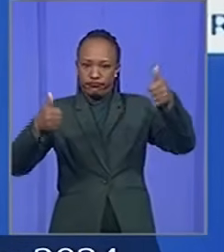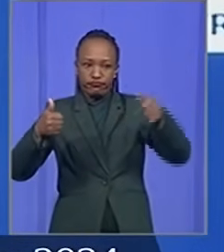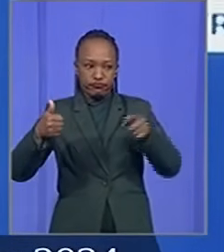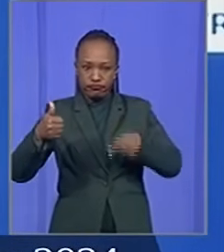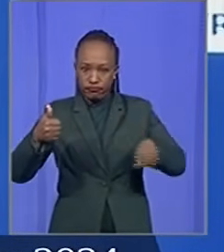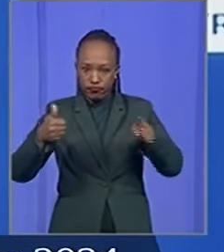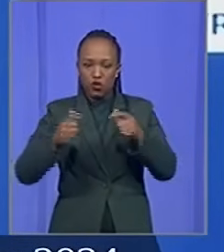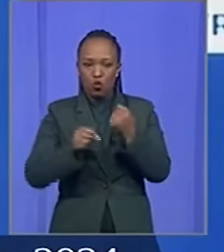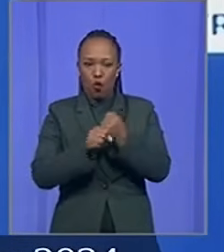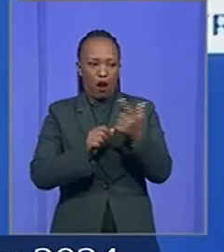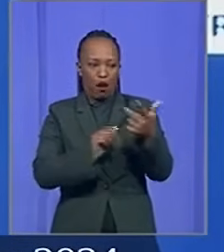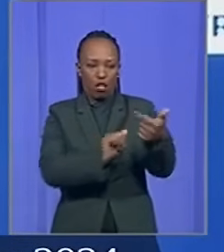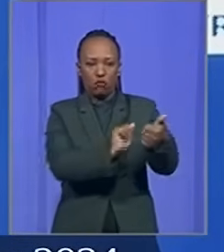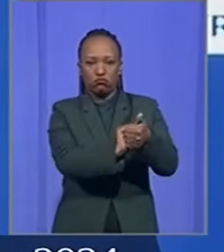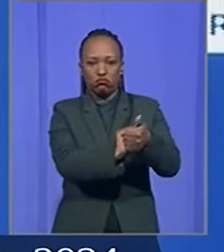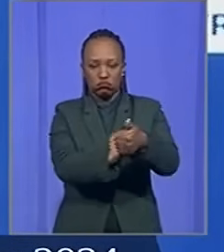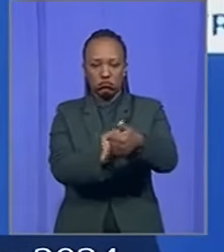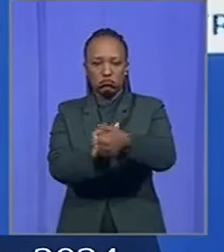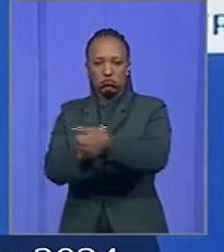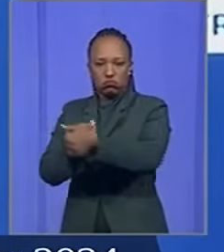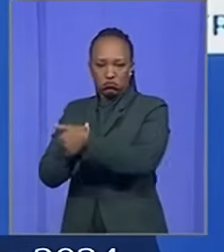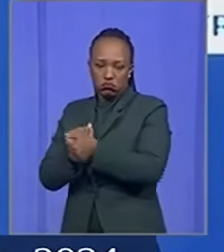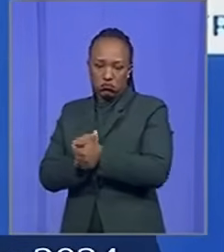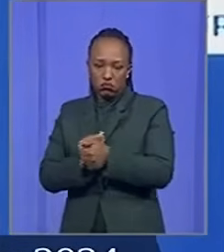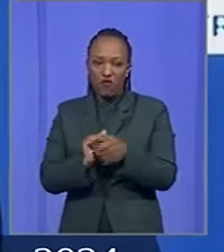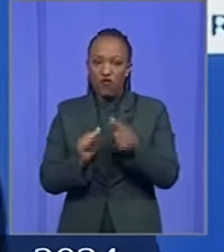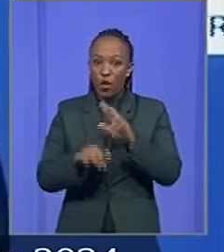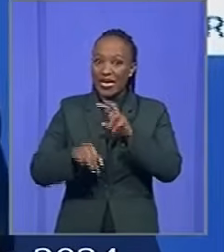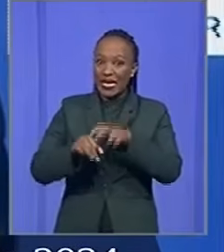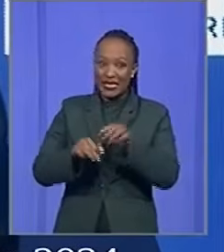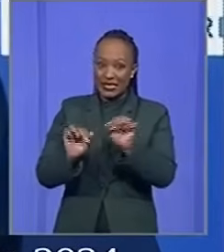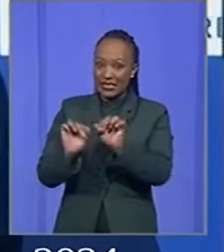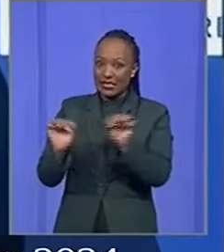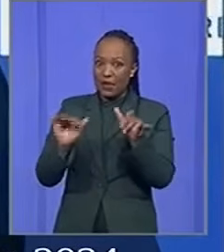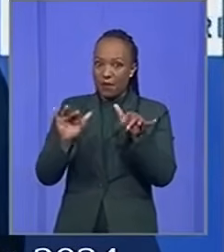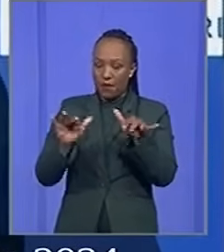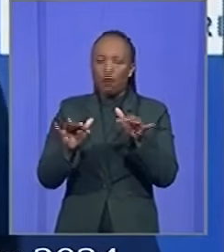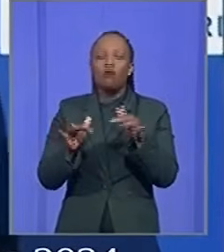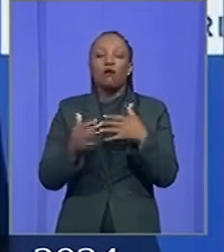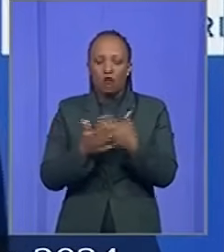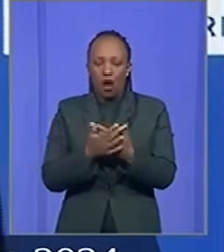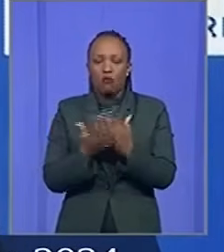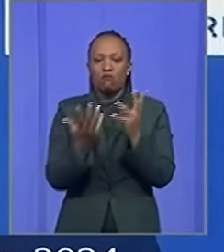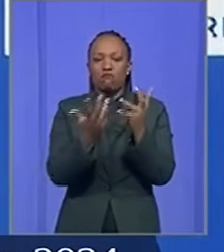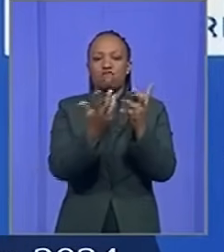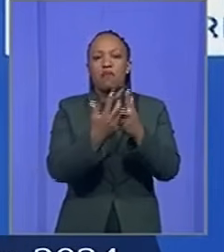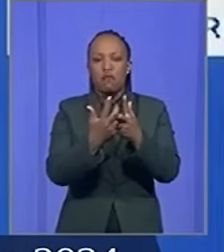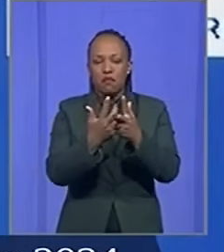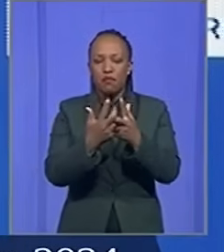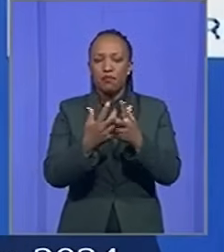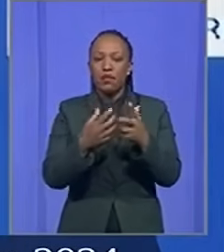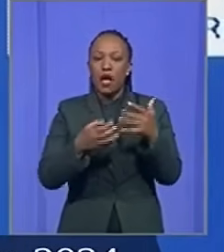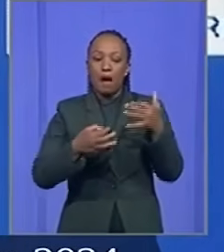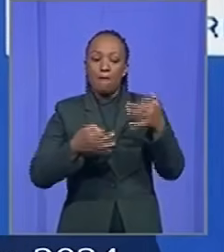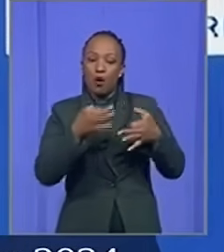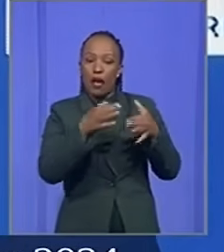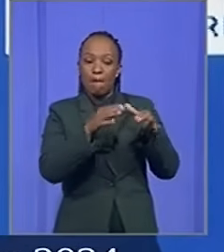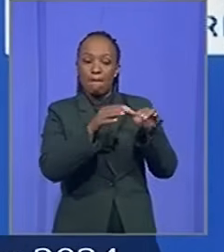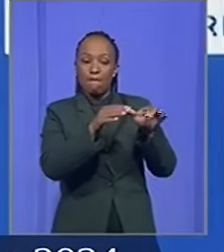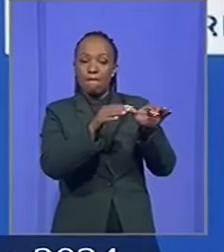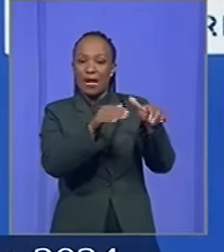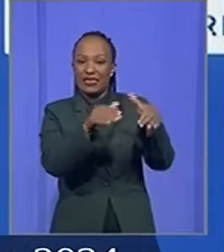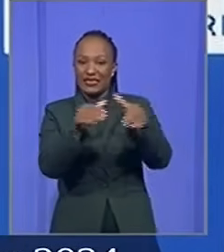work together to meet their needs. They expect the parties for which they have